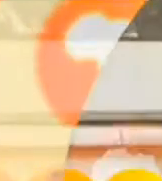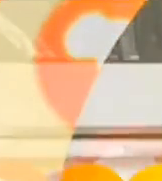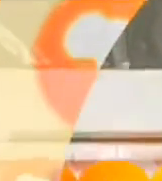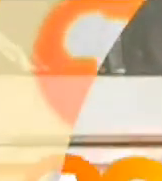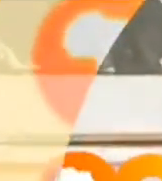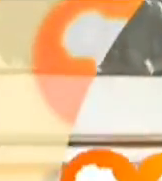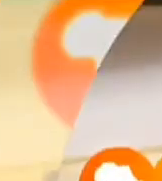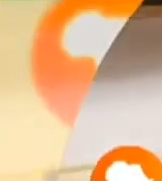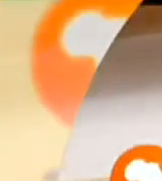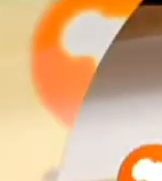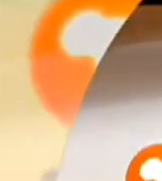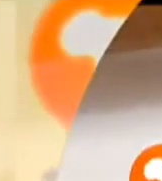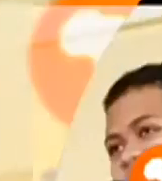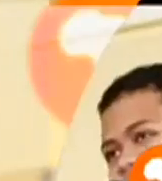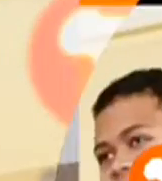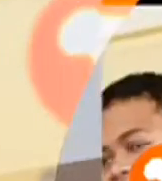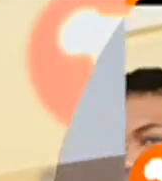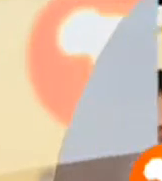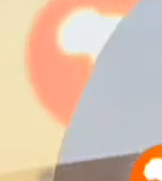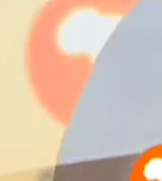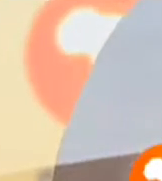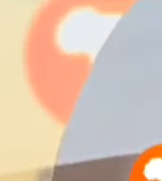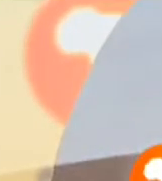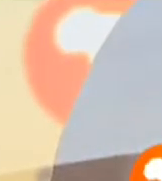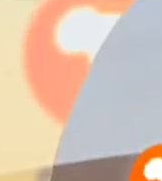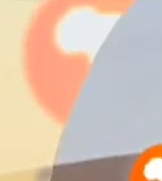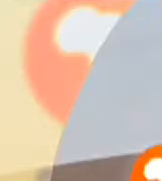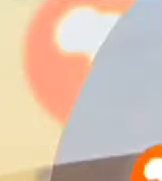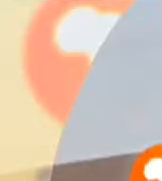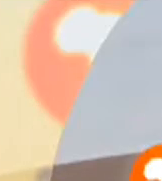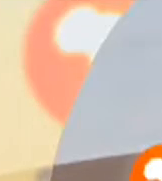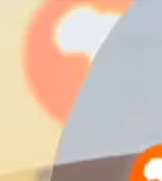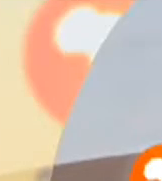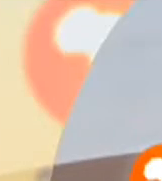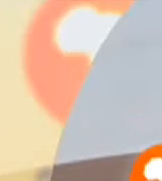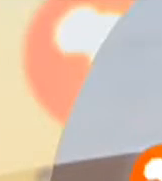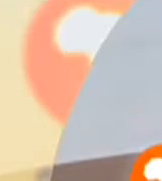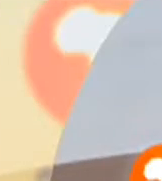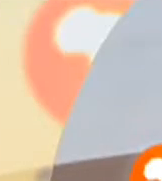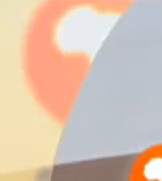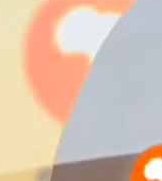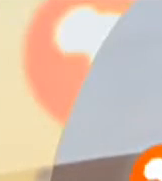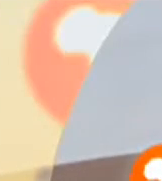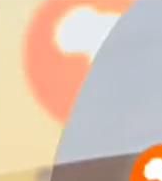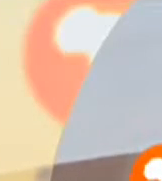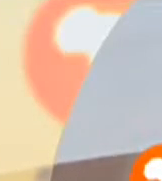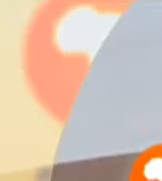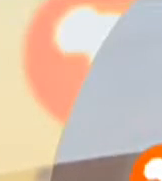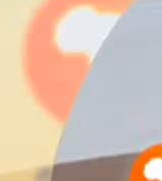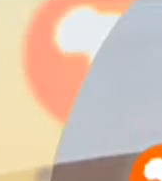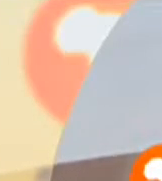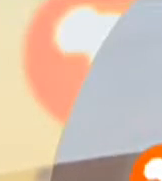Feeling so proud, screaming out loud. It's a beautiful day.